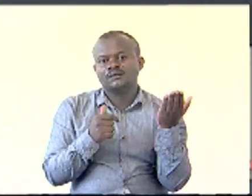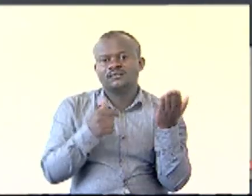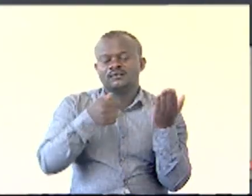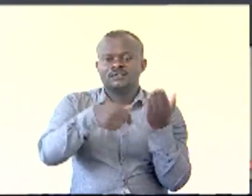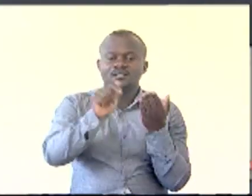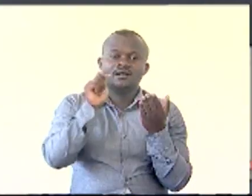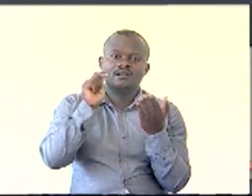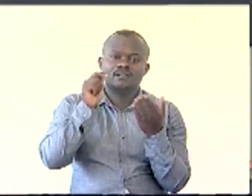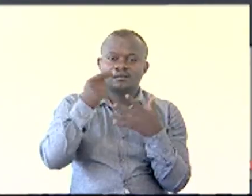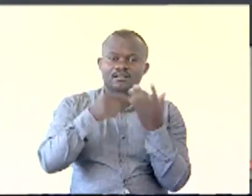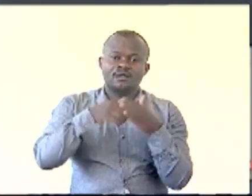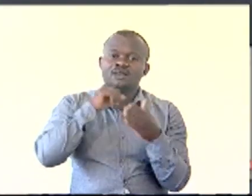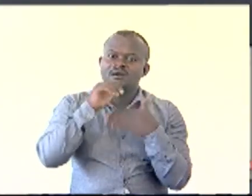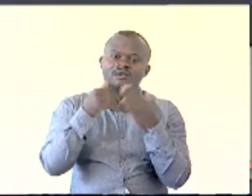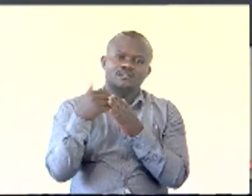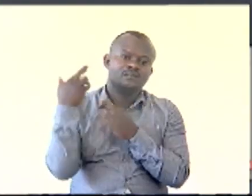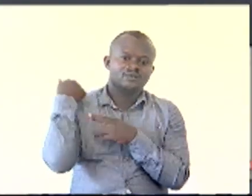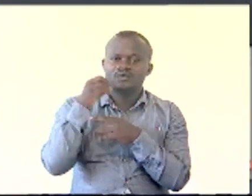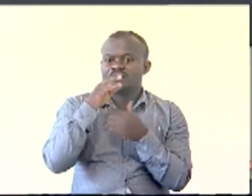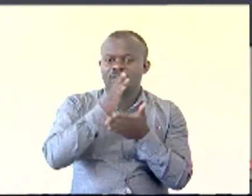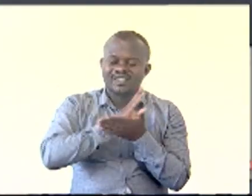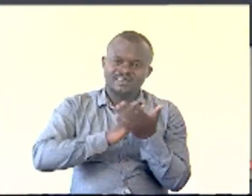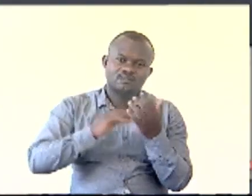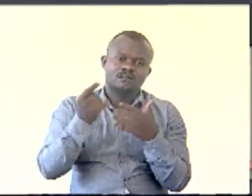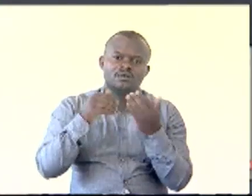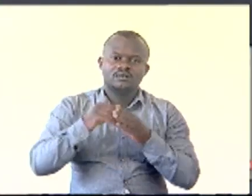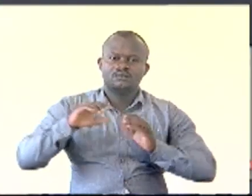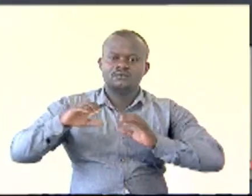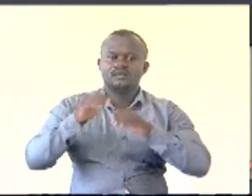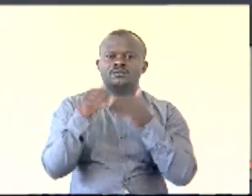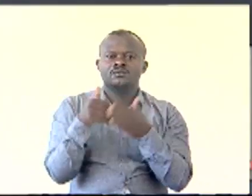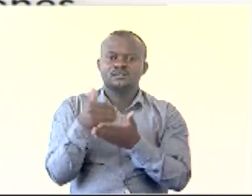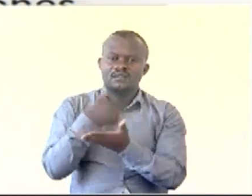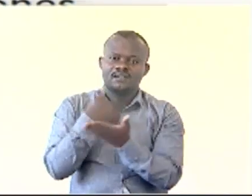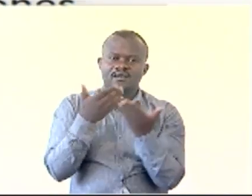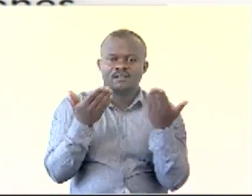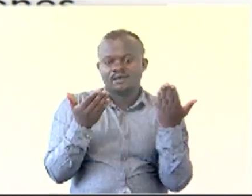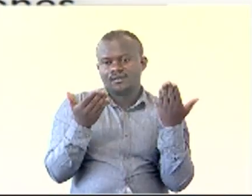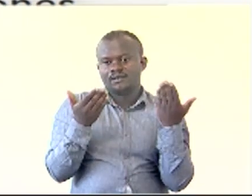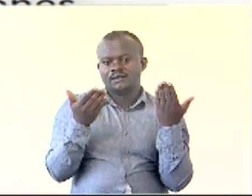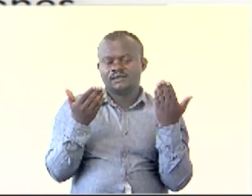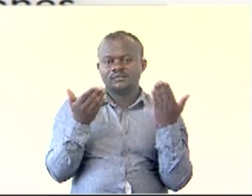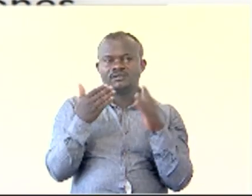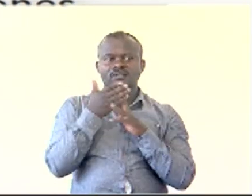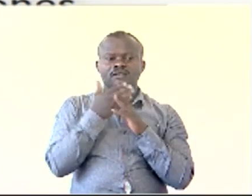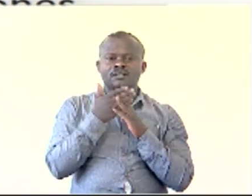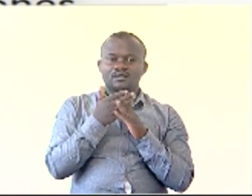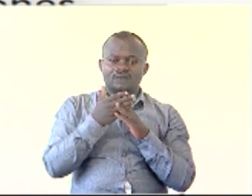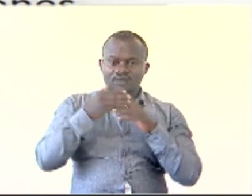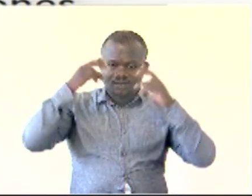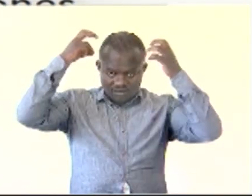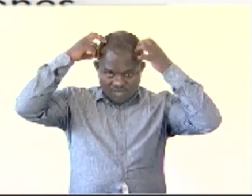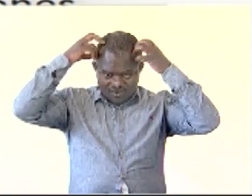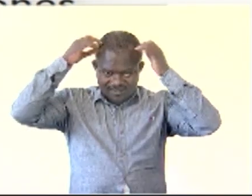status, they are not responsible for able to move. These joints have simmer between the bones of the